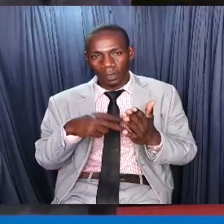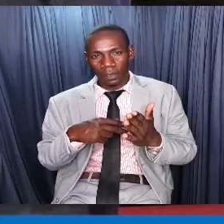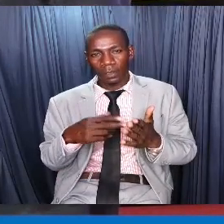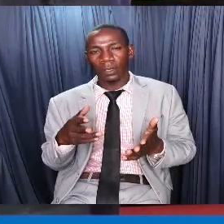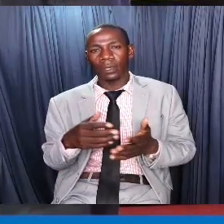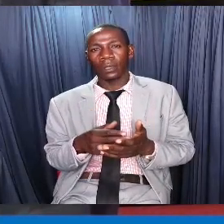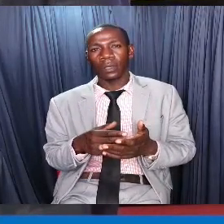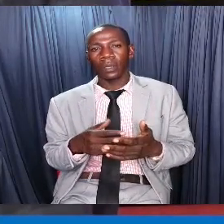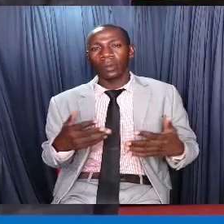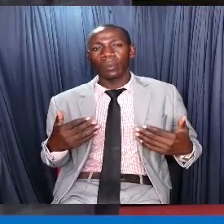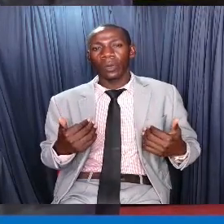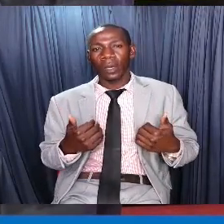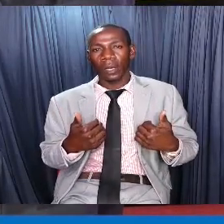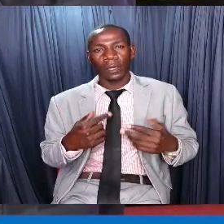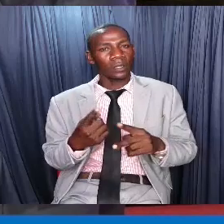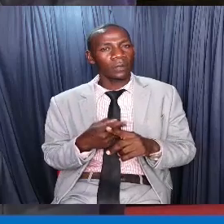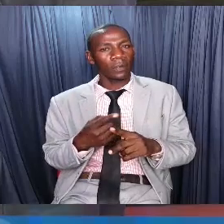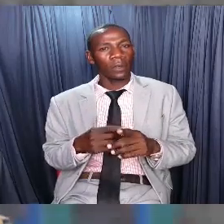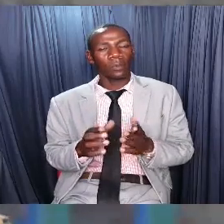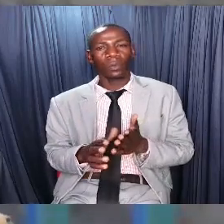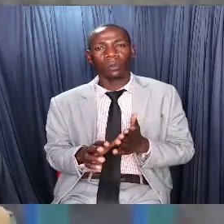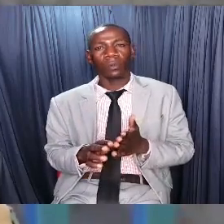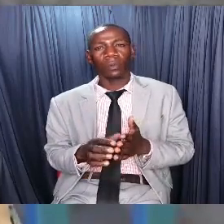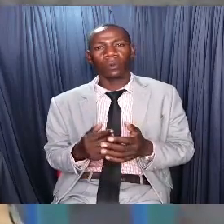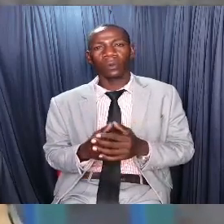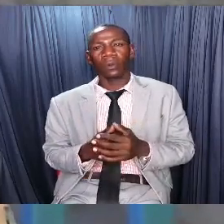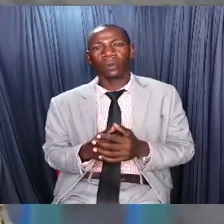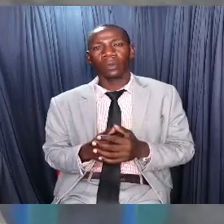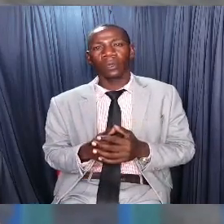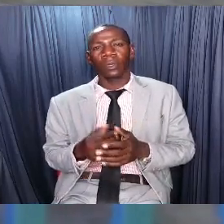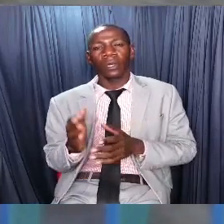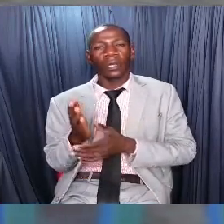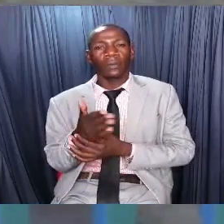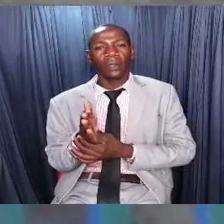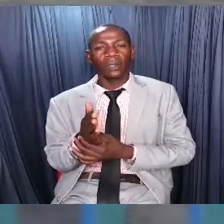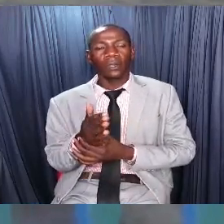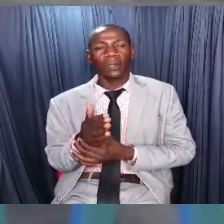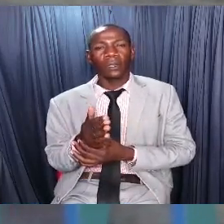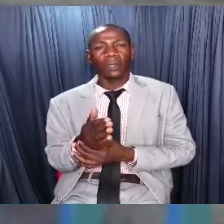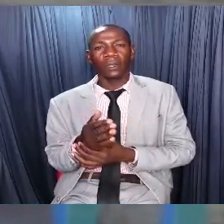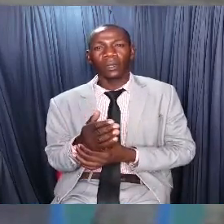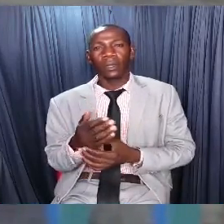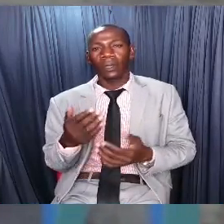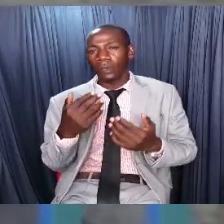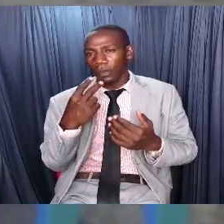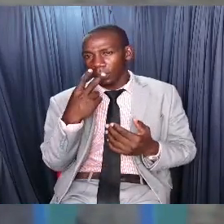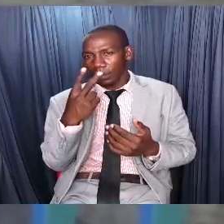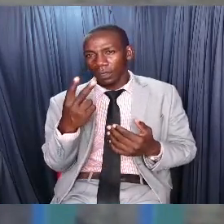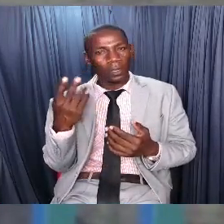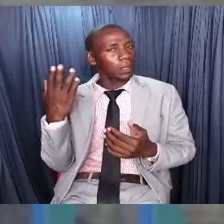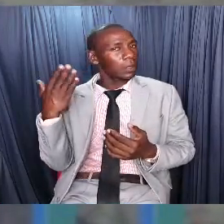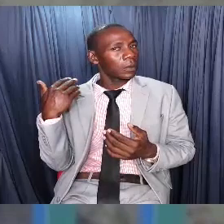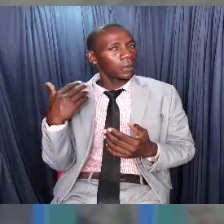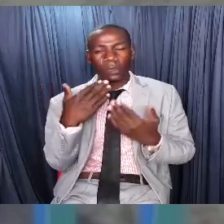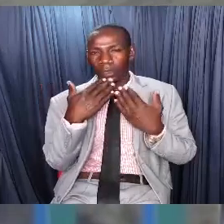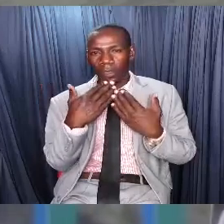Are read. Ya watu waliona shida mbalimbali. Prayer requests are read for people with various problems. Kila Alhamisi. Every Thursday. Utakuta shukrani zile za juzi. We'll find the